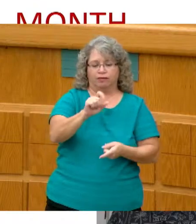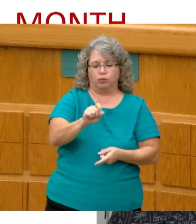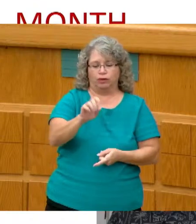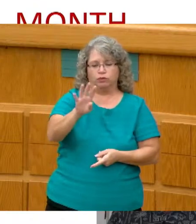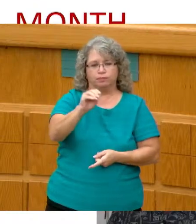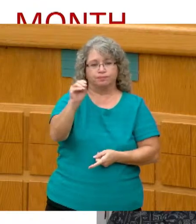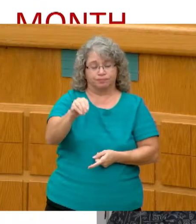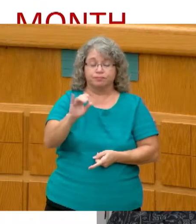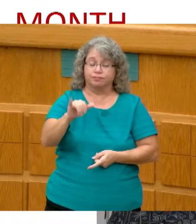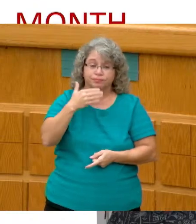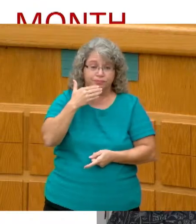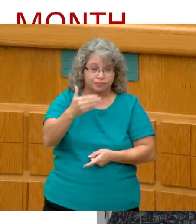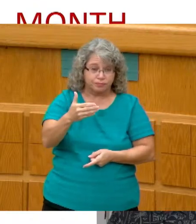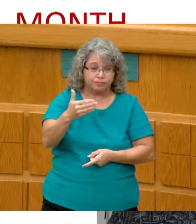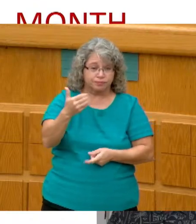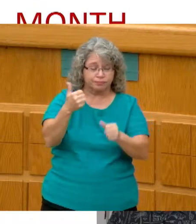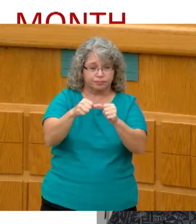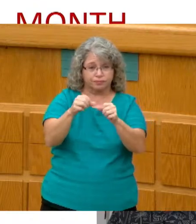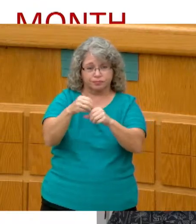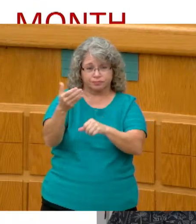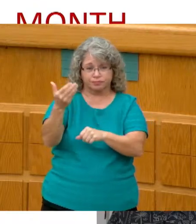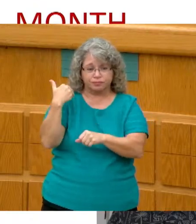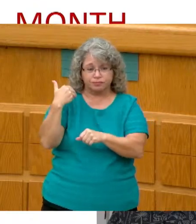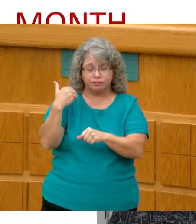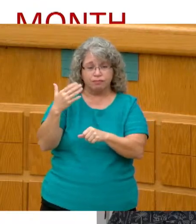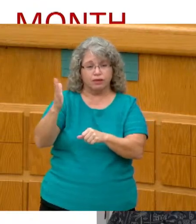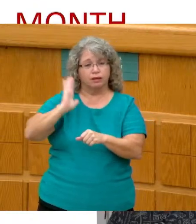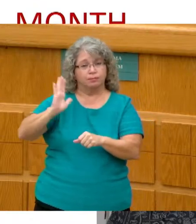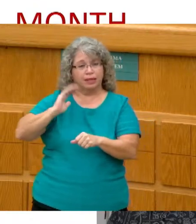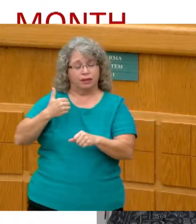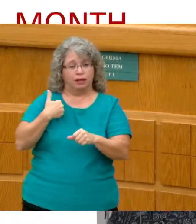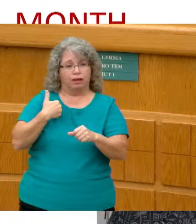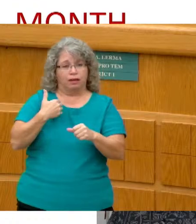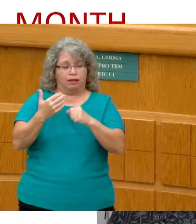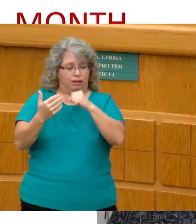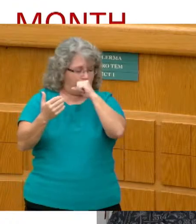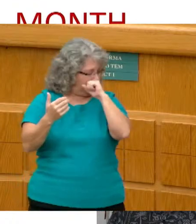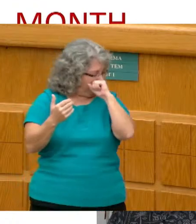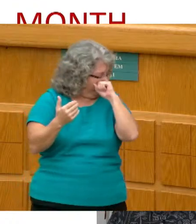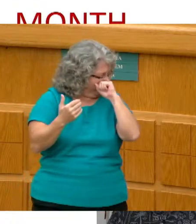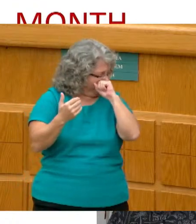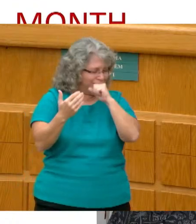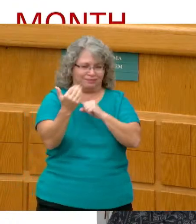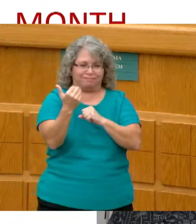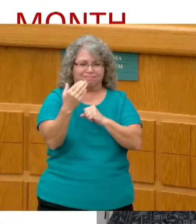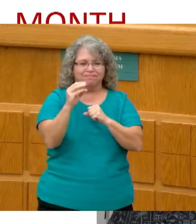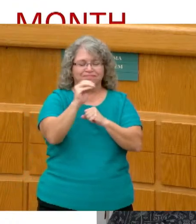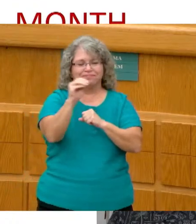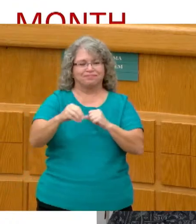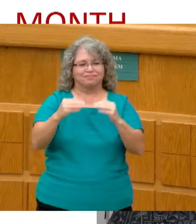in the past, this 15% threshold is what triggered business capacity